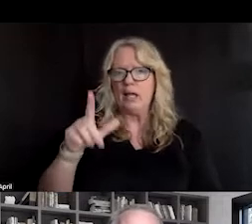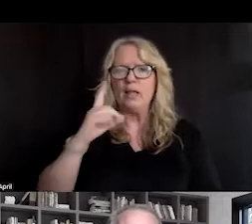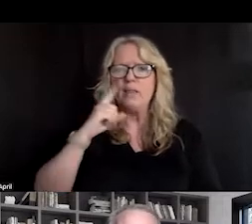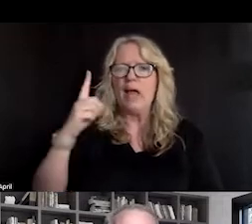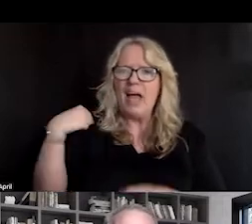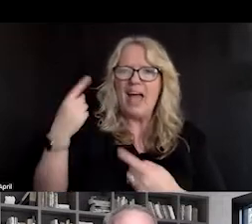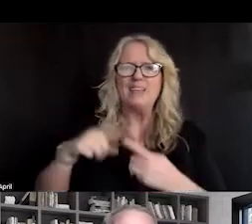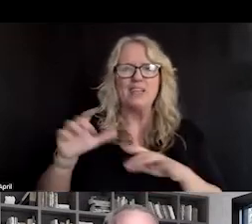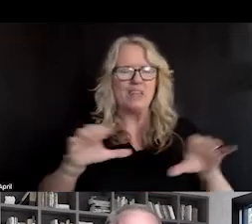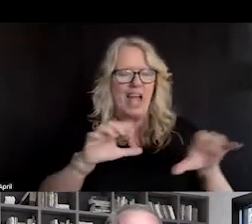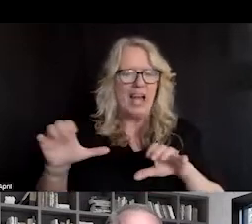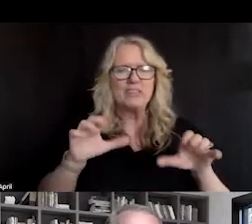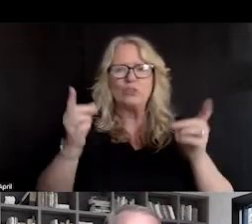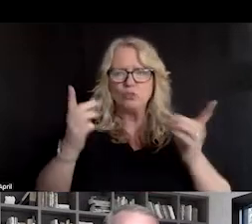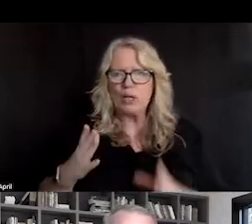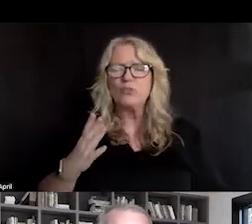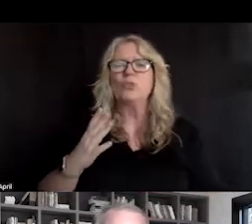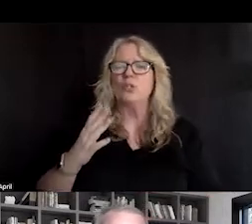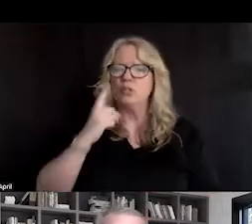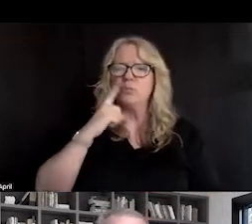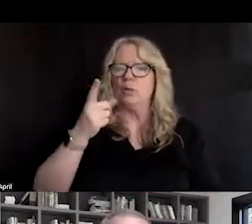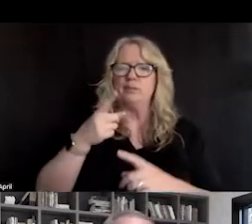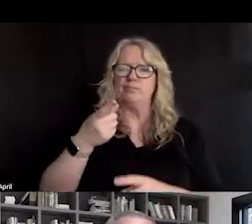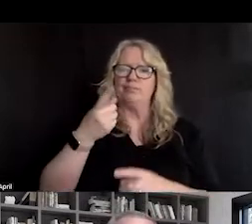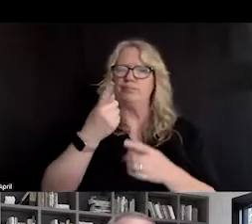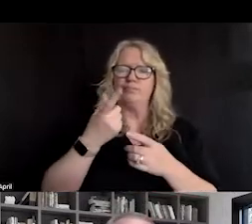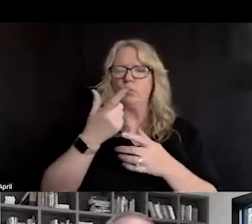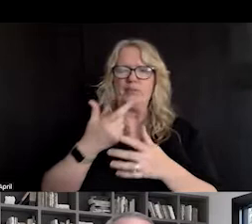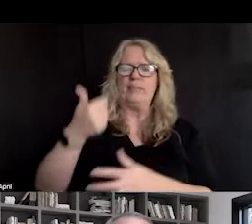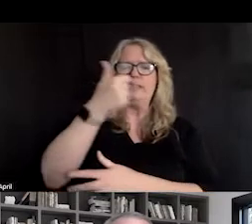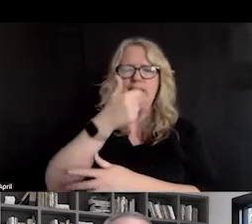director at one point, senior advisor with the